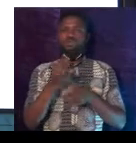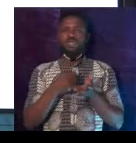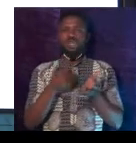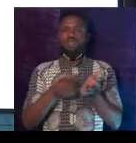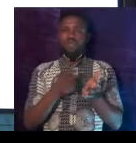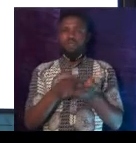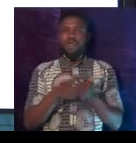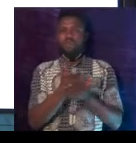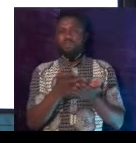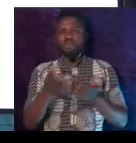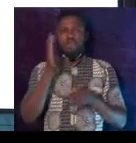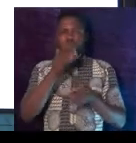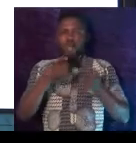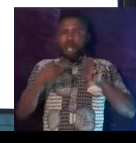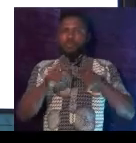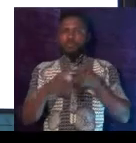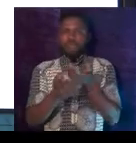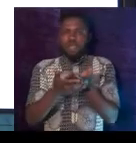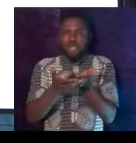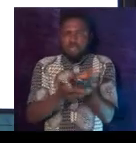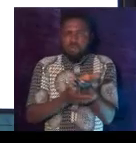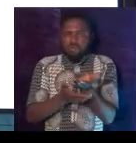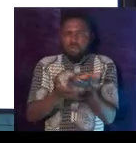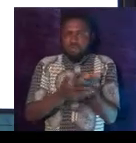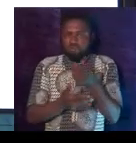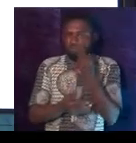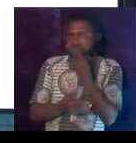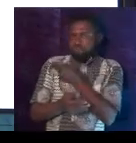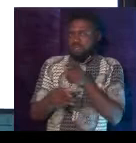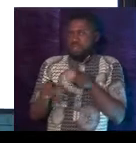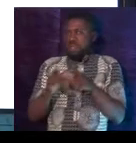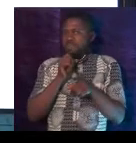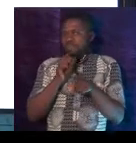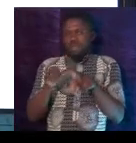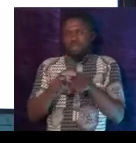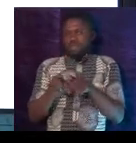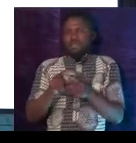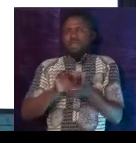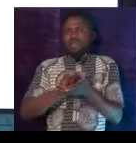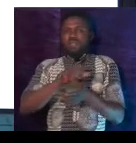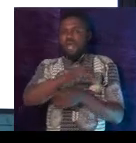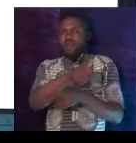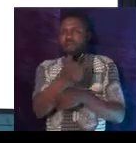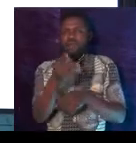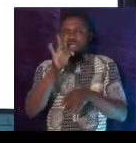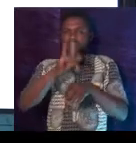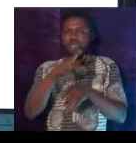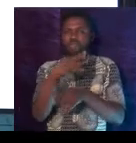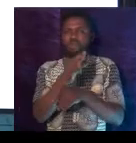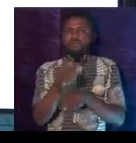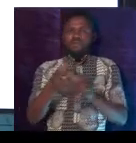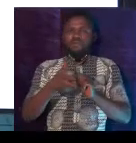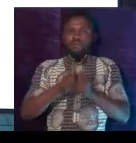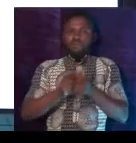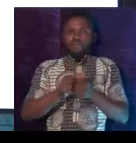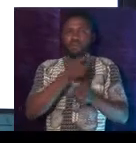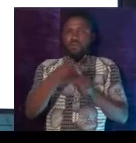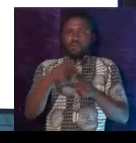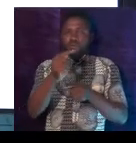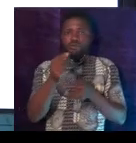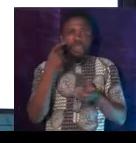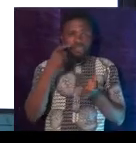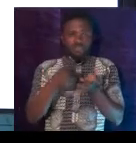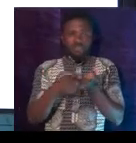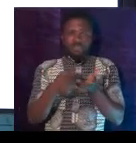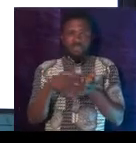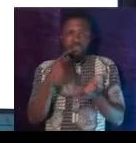have happened to the sole. You can see from the diagram here, not the same thing. That's another effect of friction. When you shed the